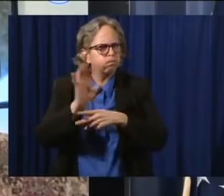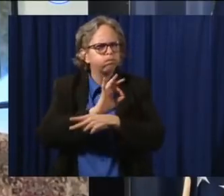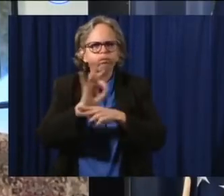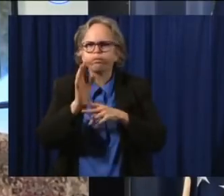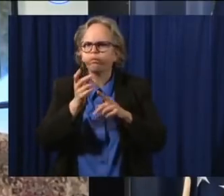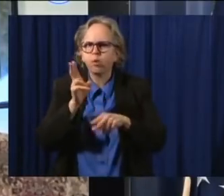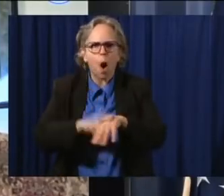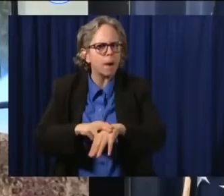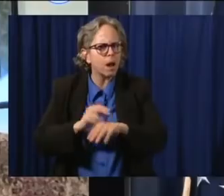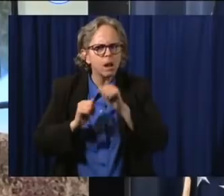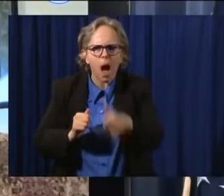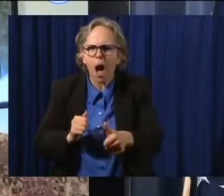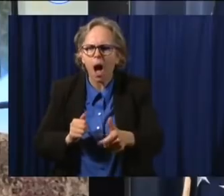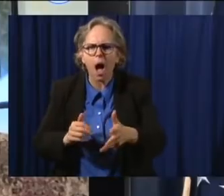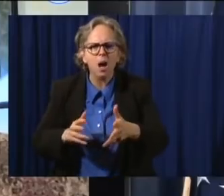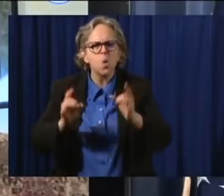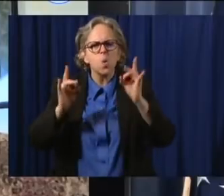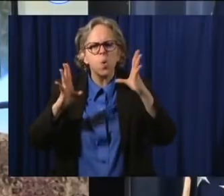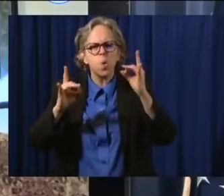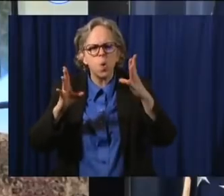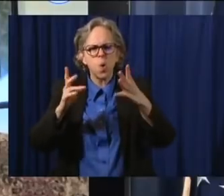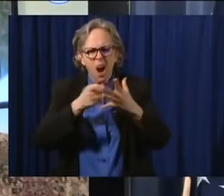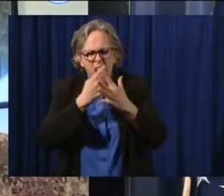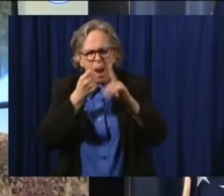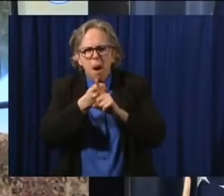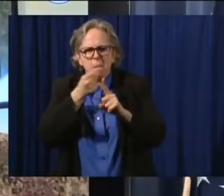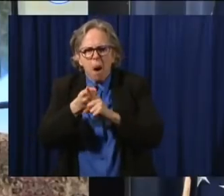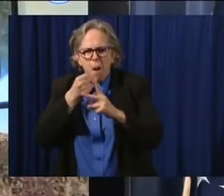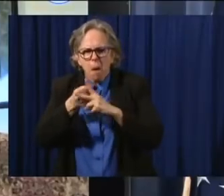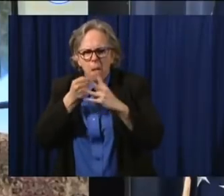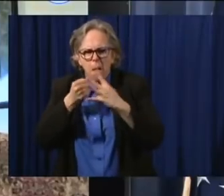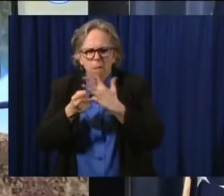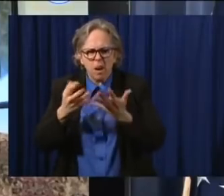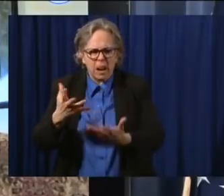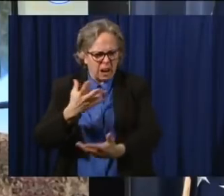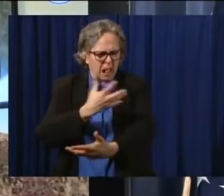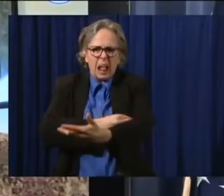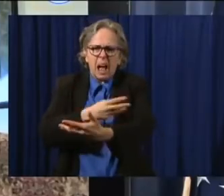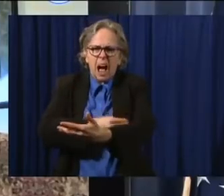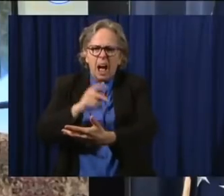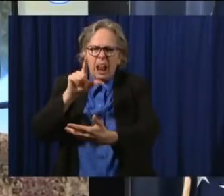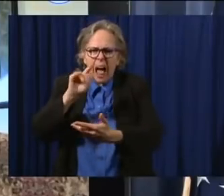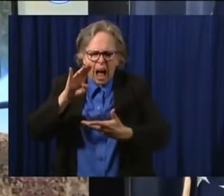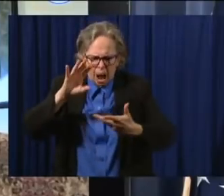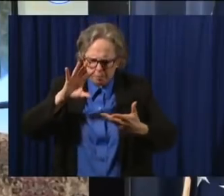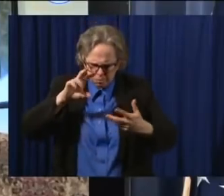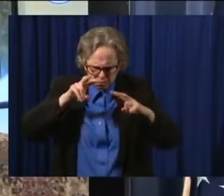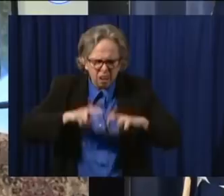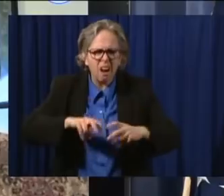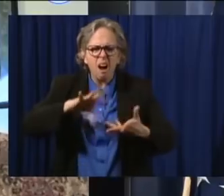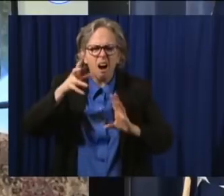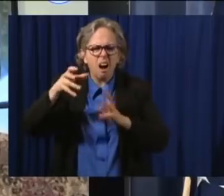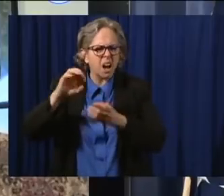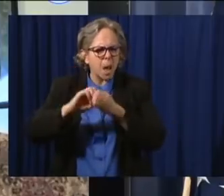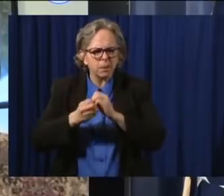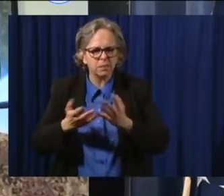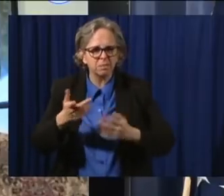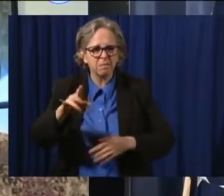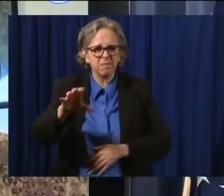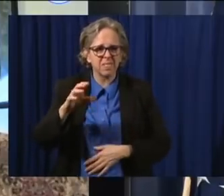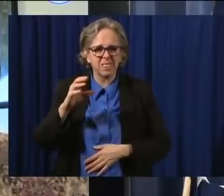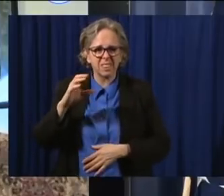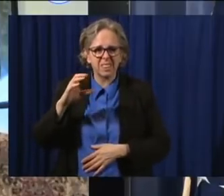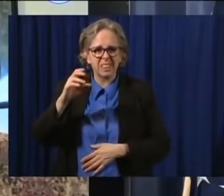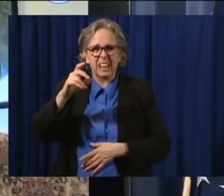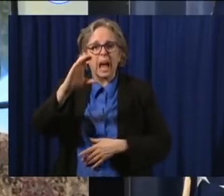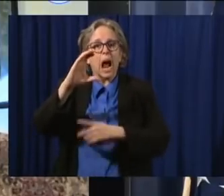called cytokine release syndrome were elevated, including some of his clotting factors. And